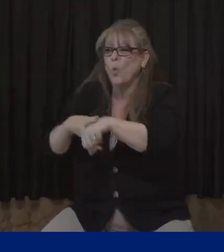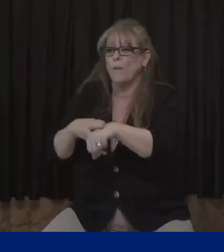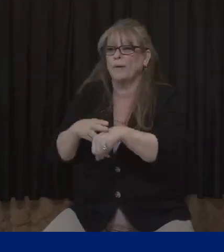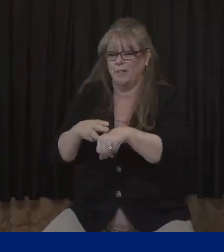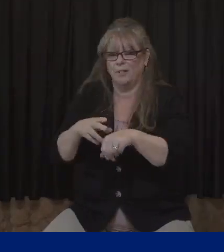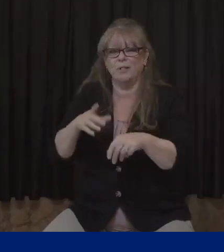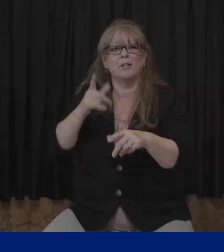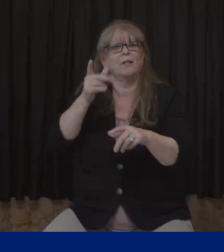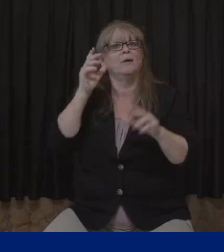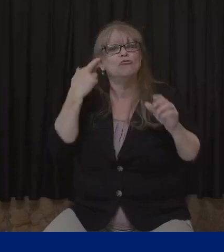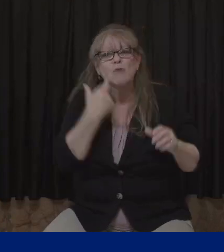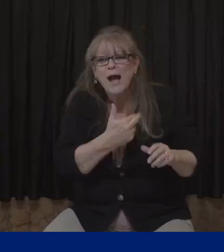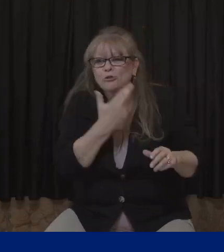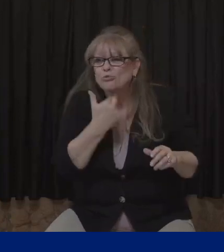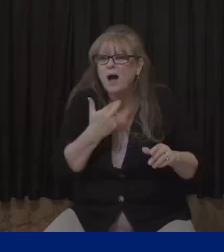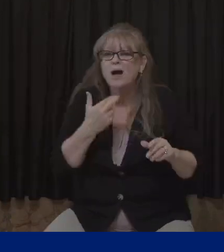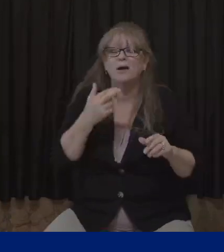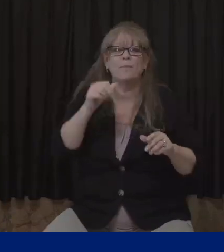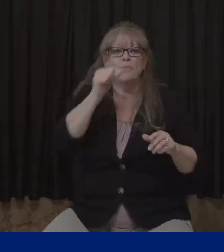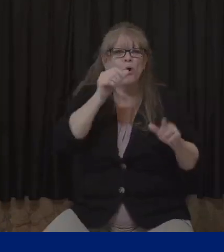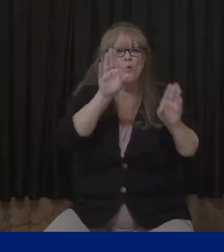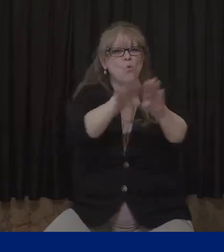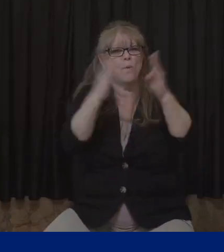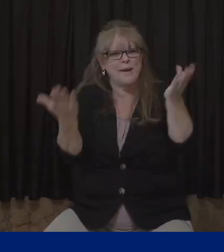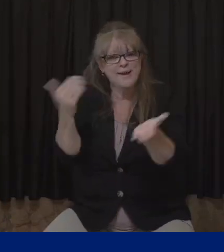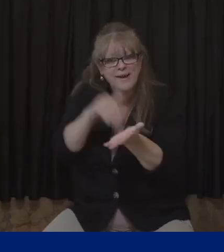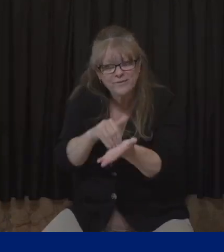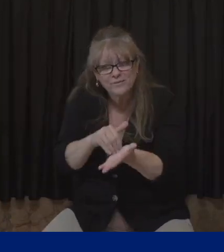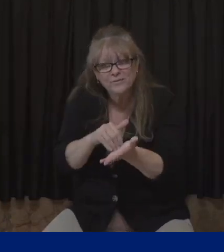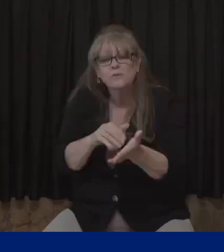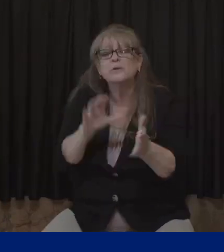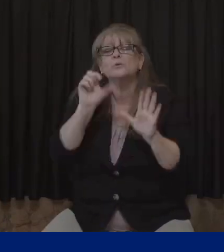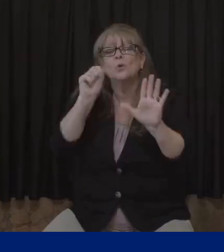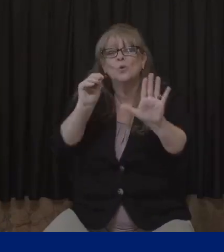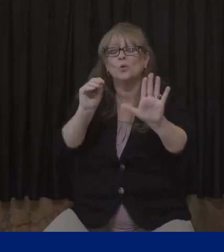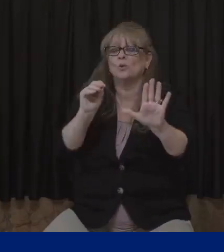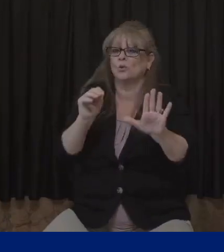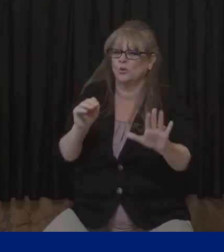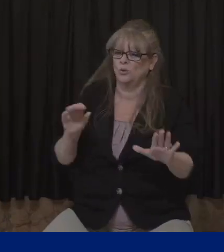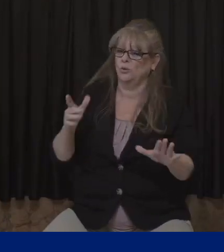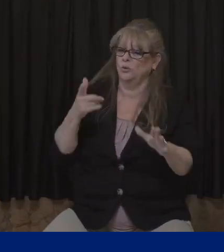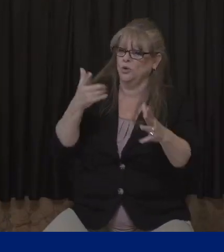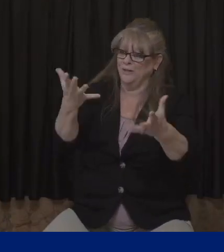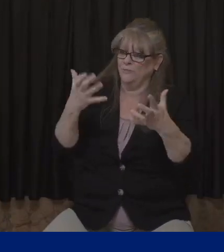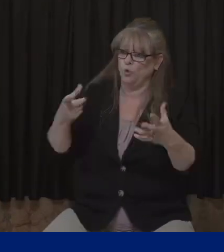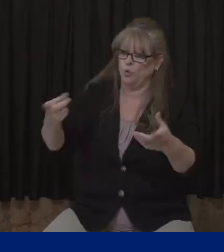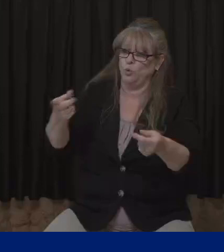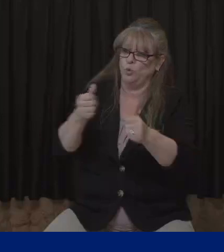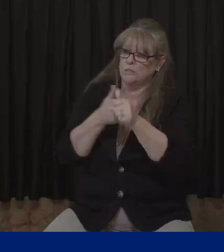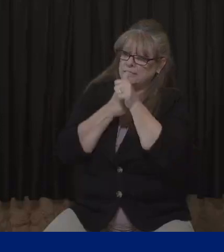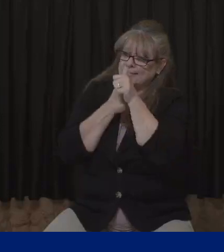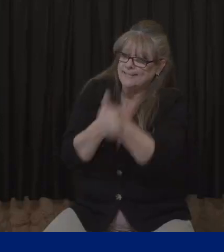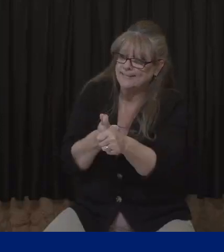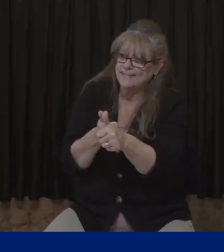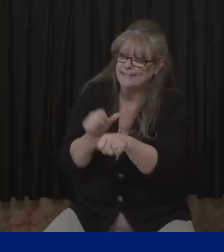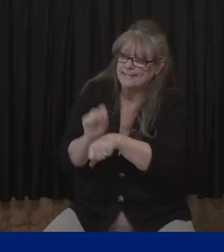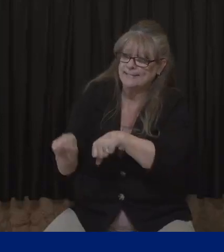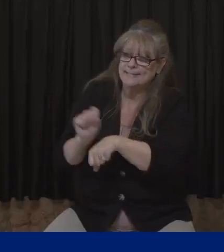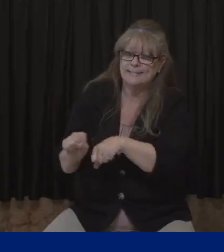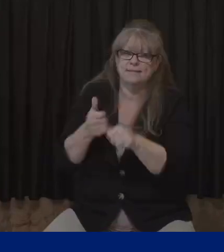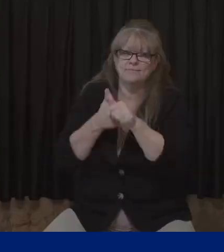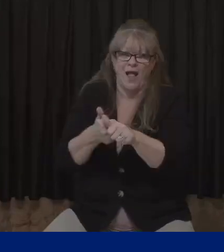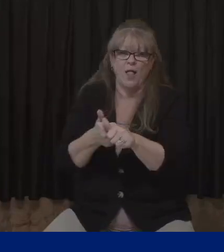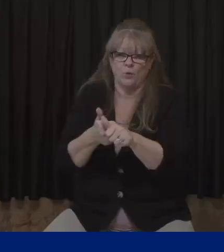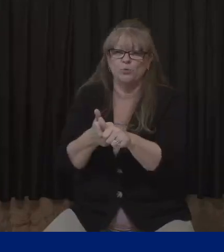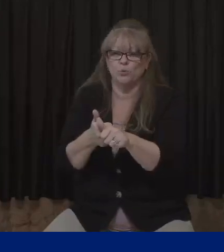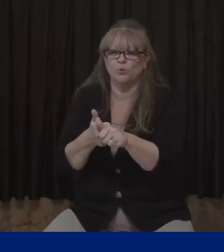doing my best to ensure that you have the legal ability to earn a living and the psychological fulfillment you need while protecting